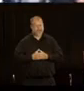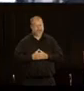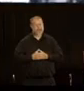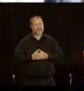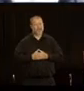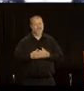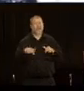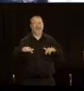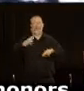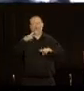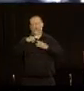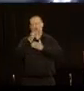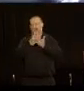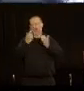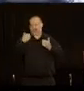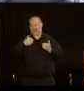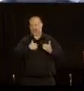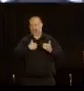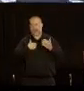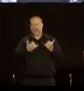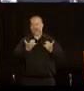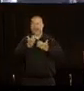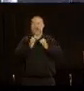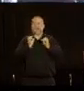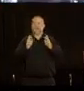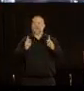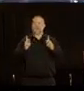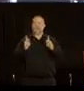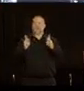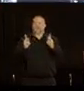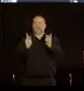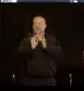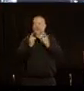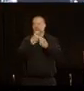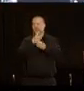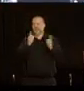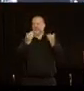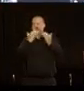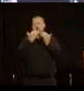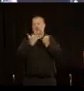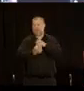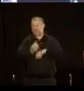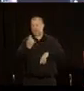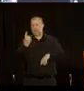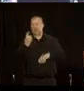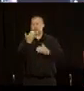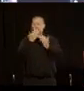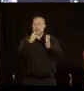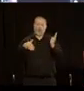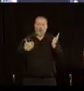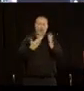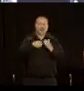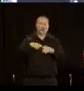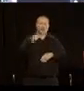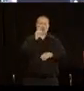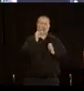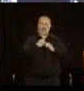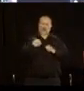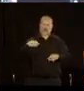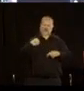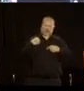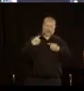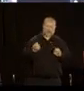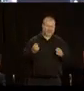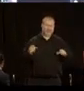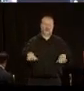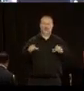So this is a fun part to me because it's a nice opportunity to say thank you to everyone. Thank you for all those who have been with us, who